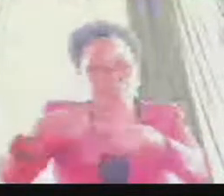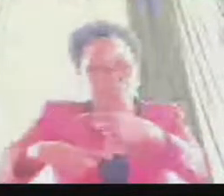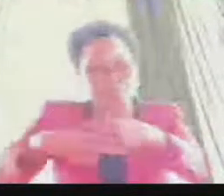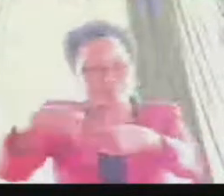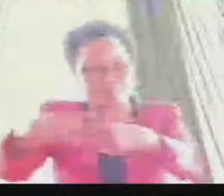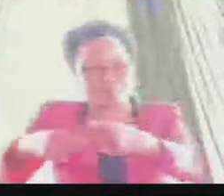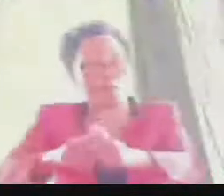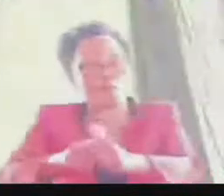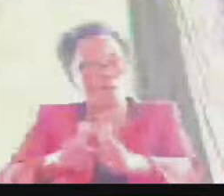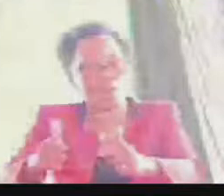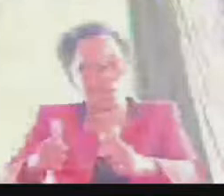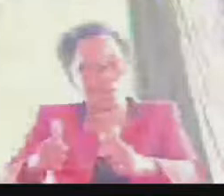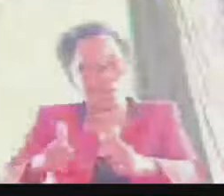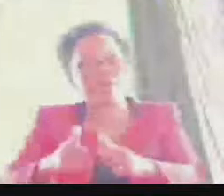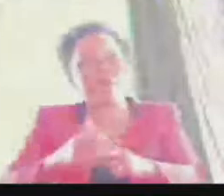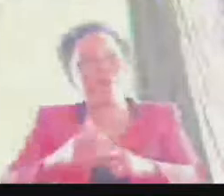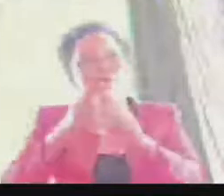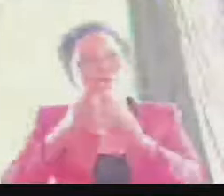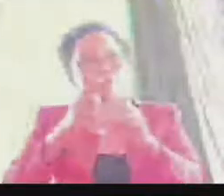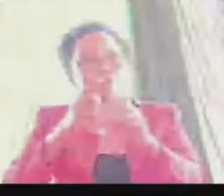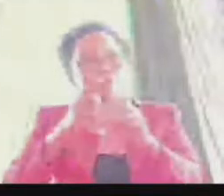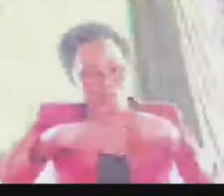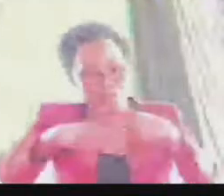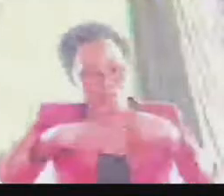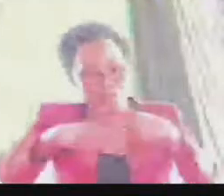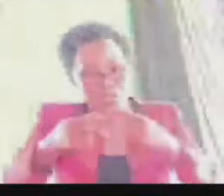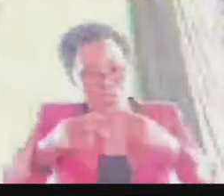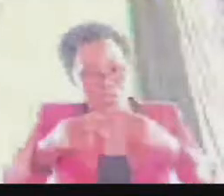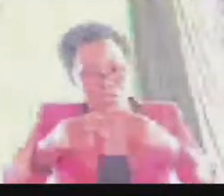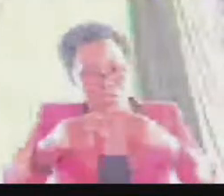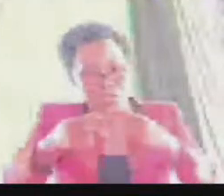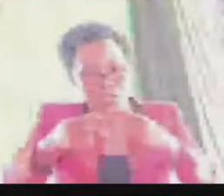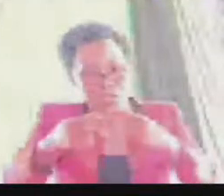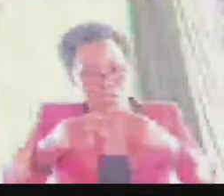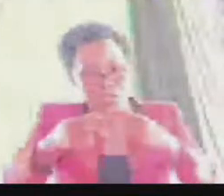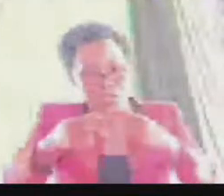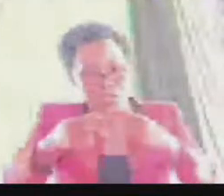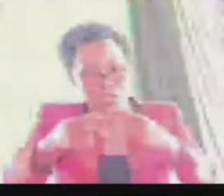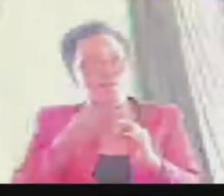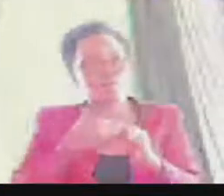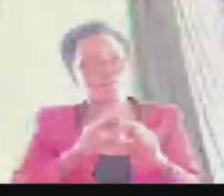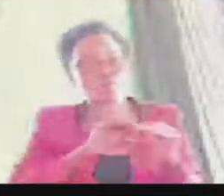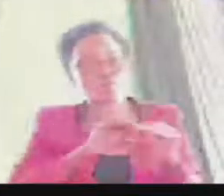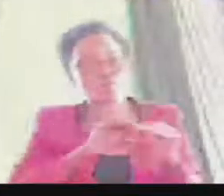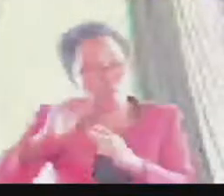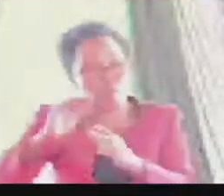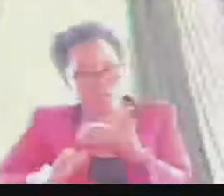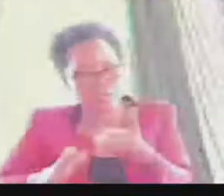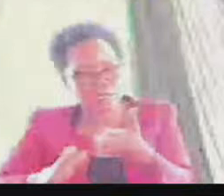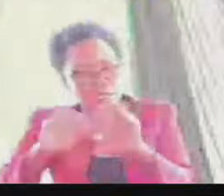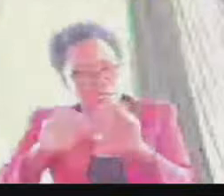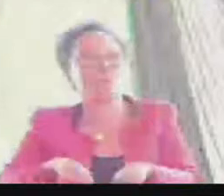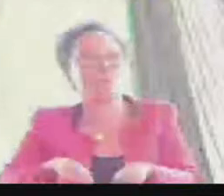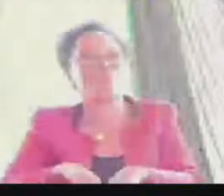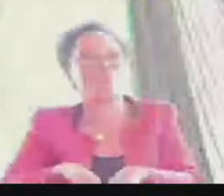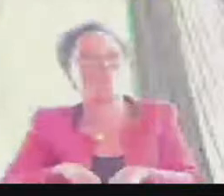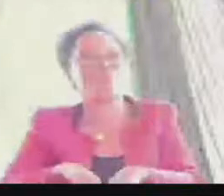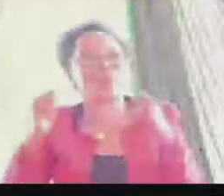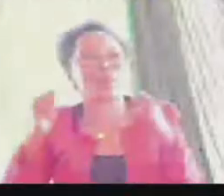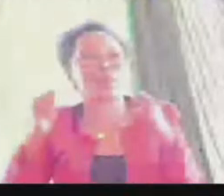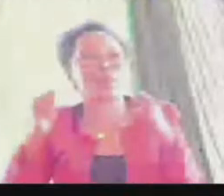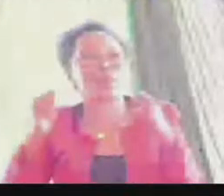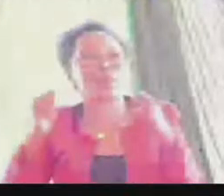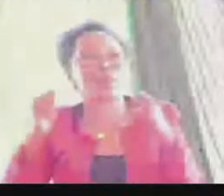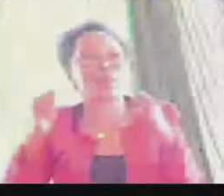can accelerate, but if you are to move faster, you will break, because if you